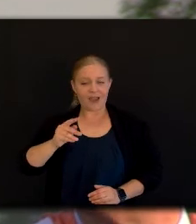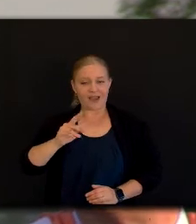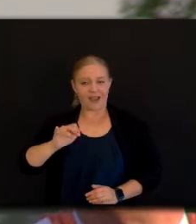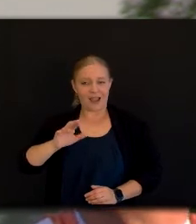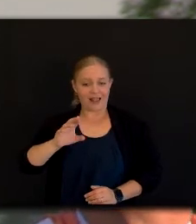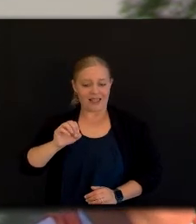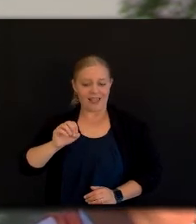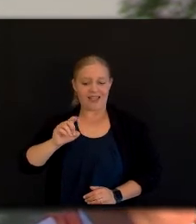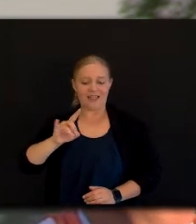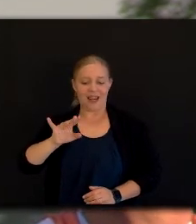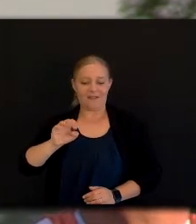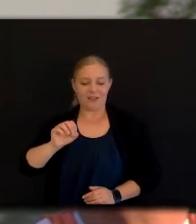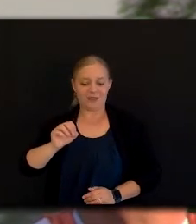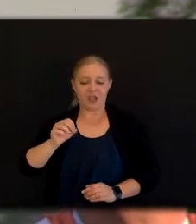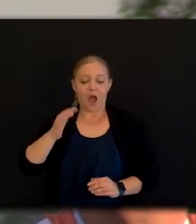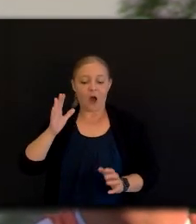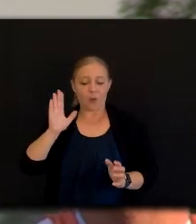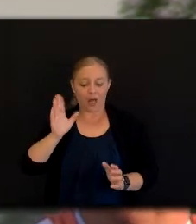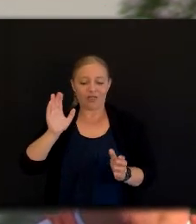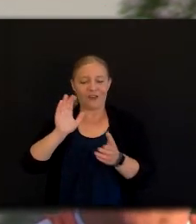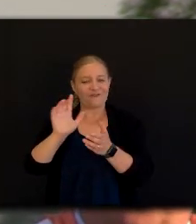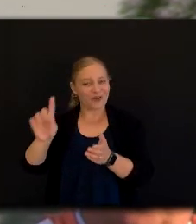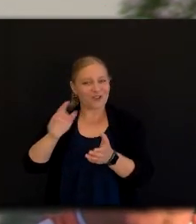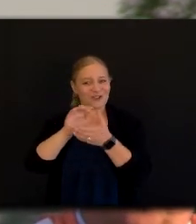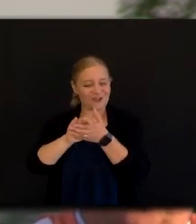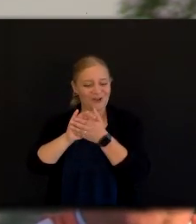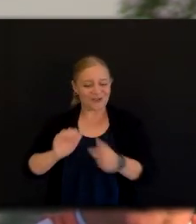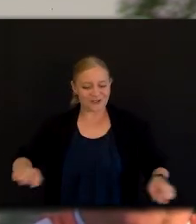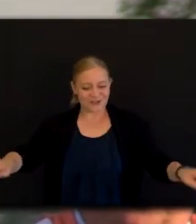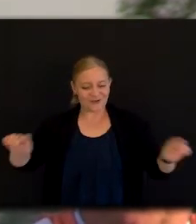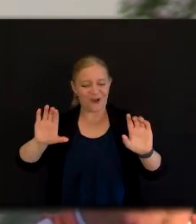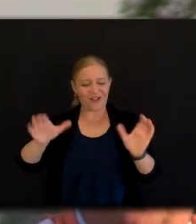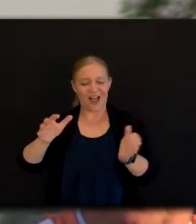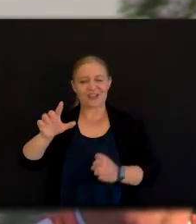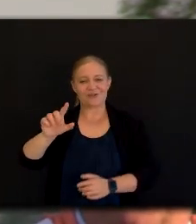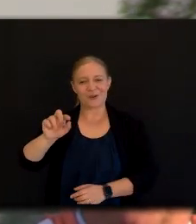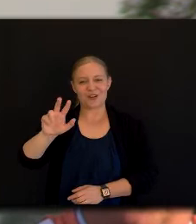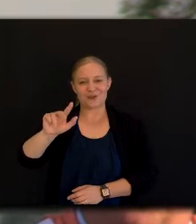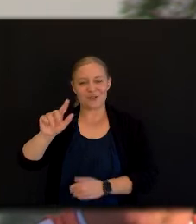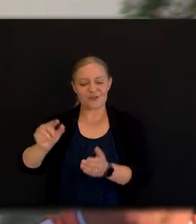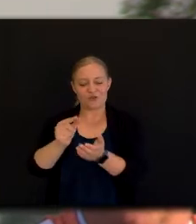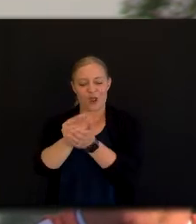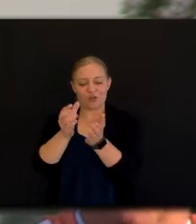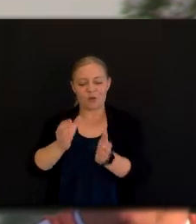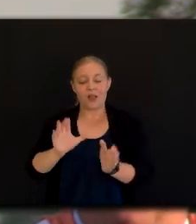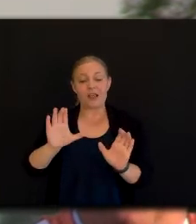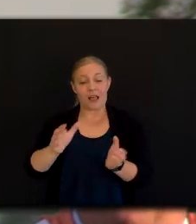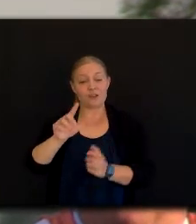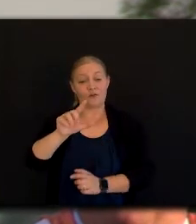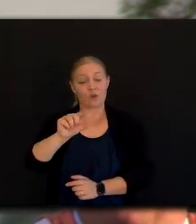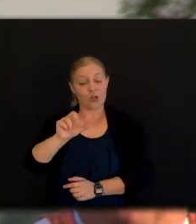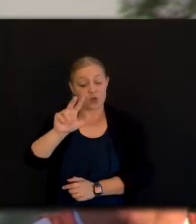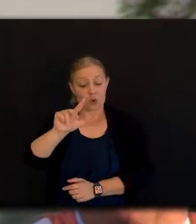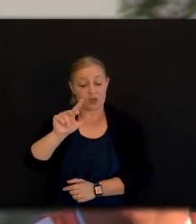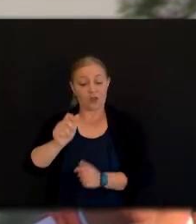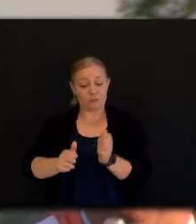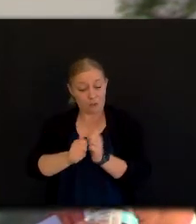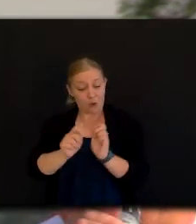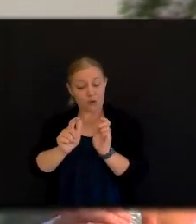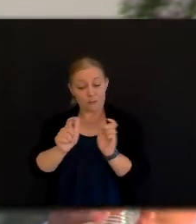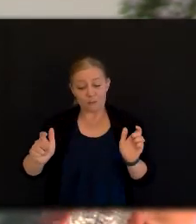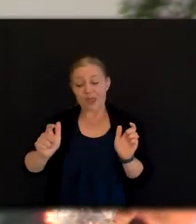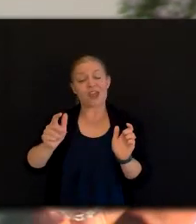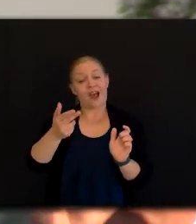like to congratulate all of the Class of 2023 graduates. The class of 2023 is one of the largest high schools in